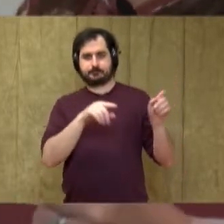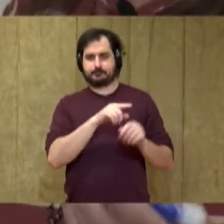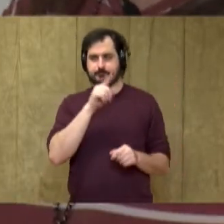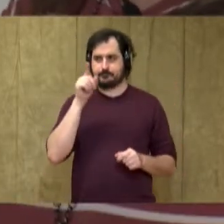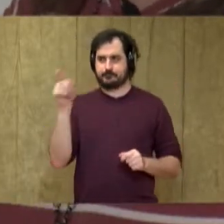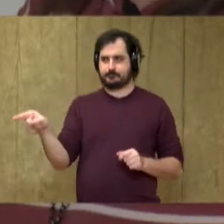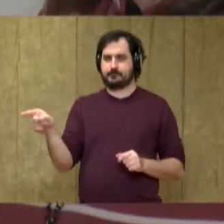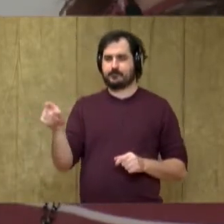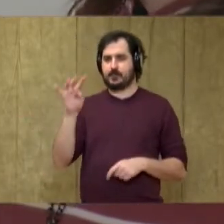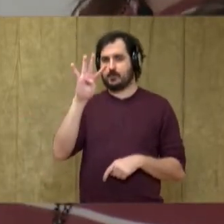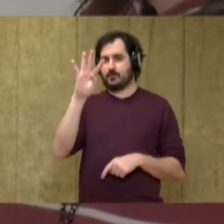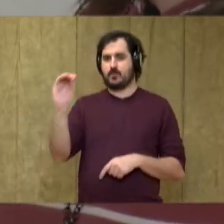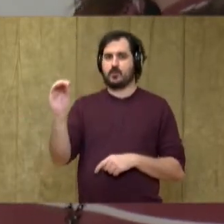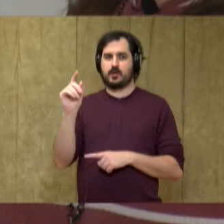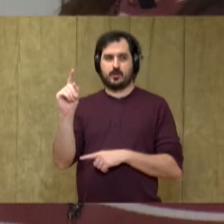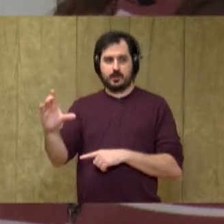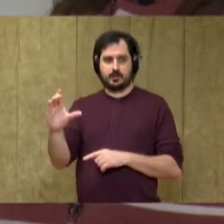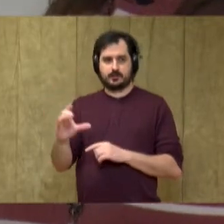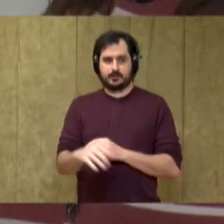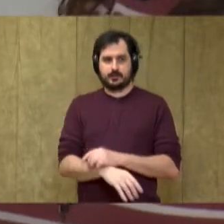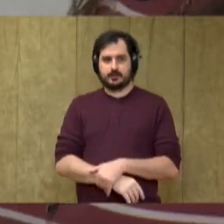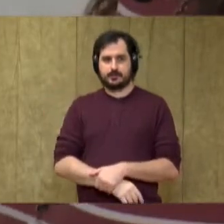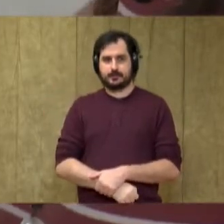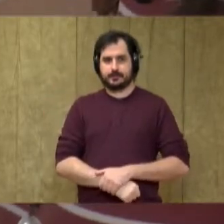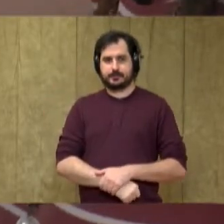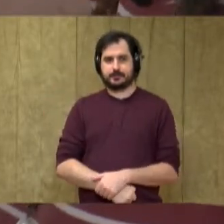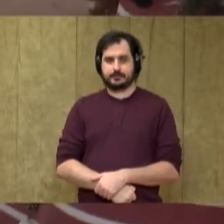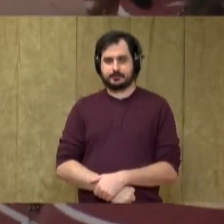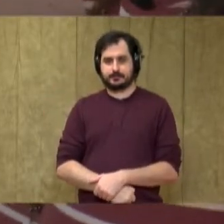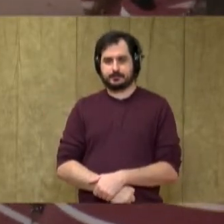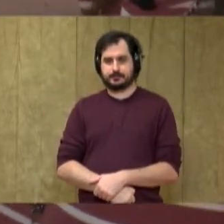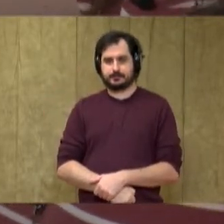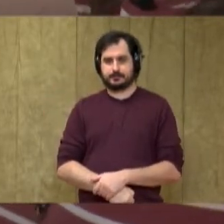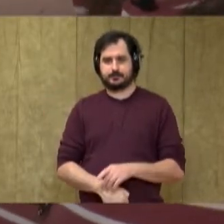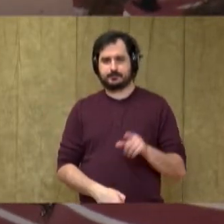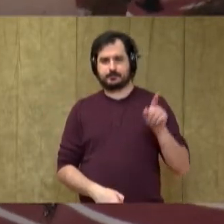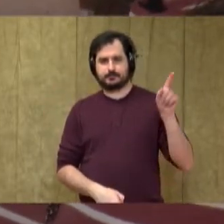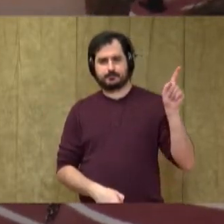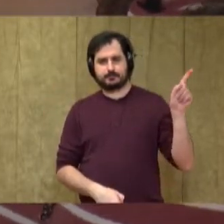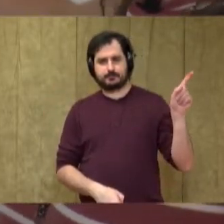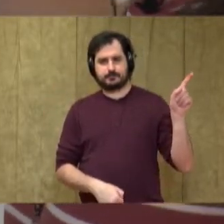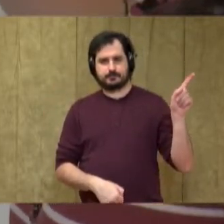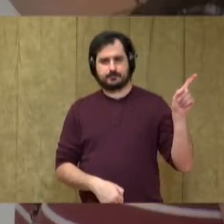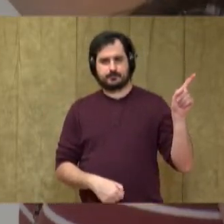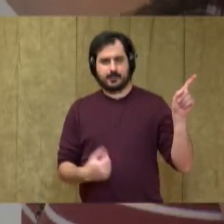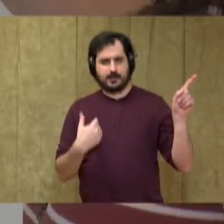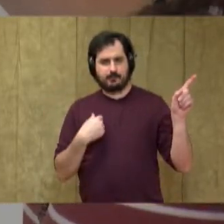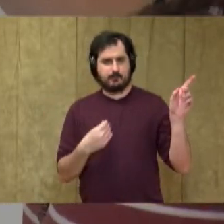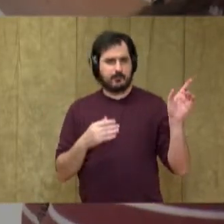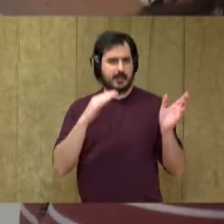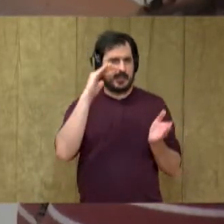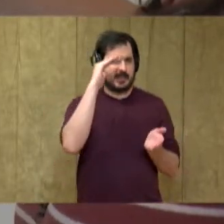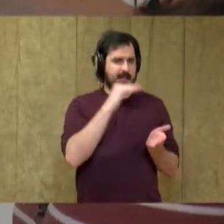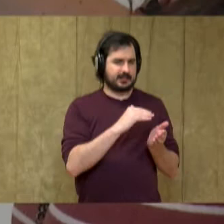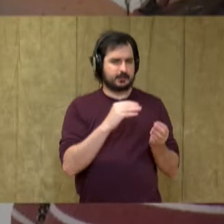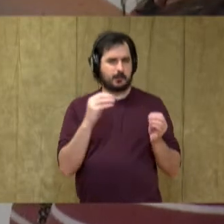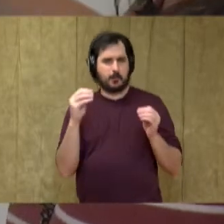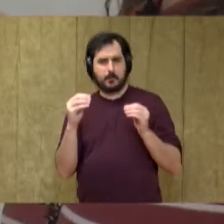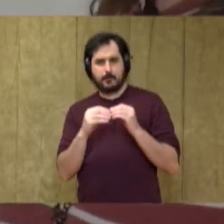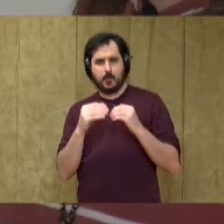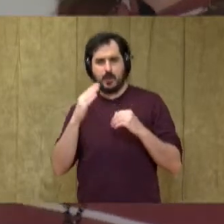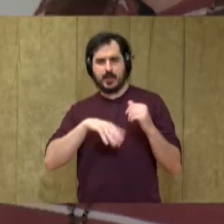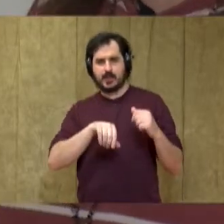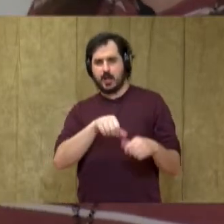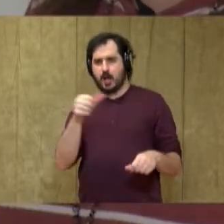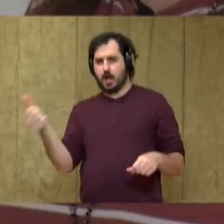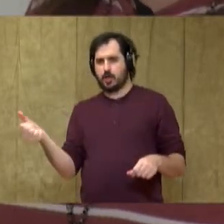here, or 40 hundredths. Does this have less shaded, more shaded, or the same amount shaded as